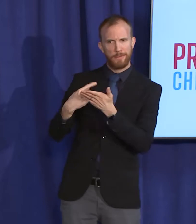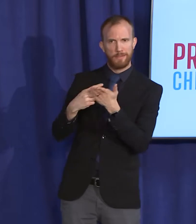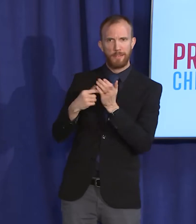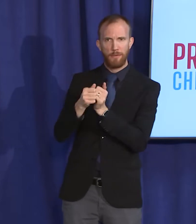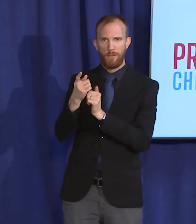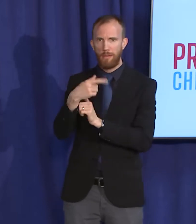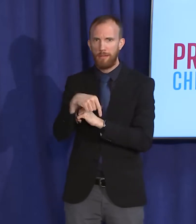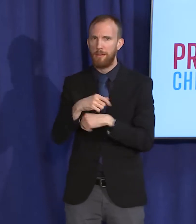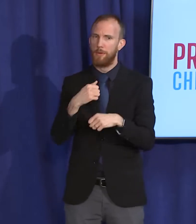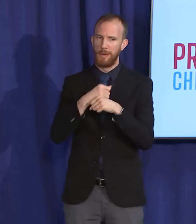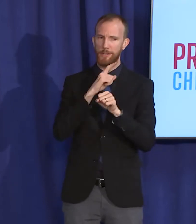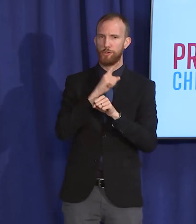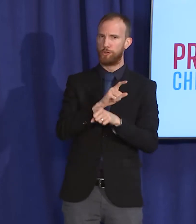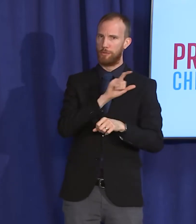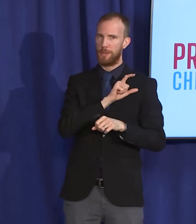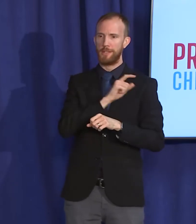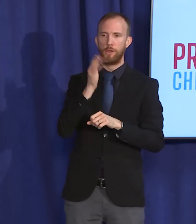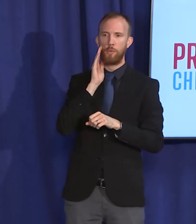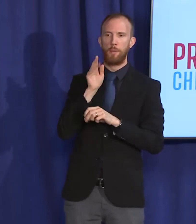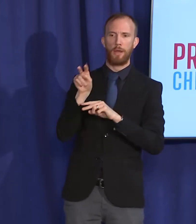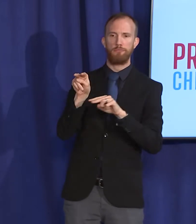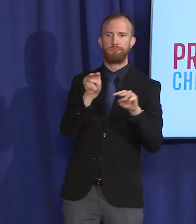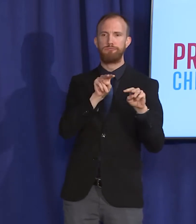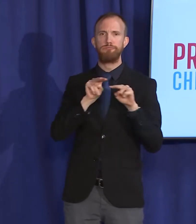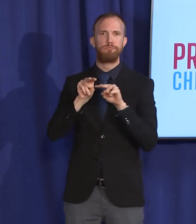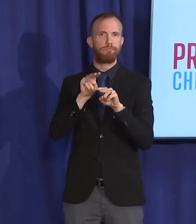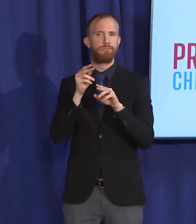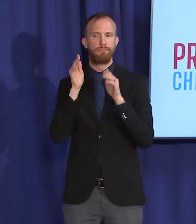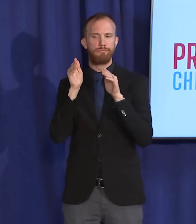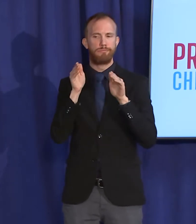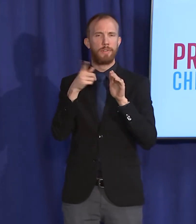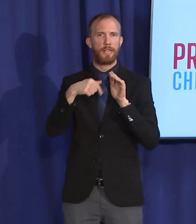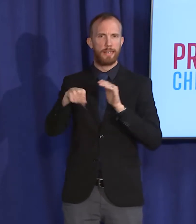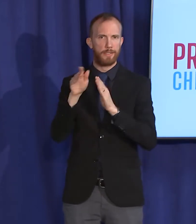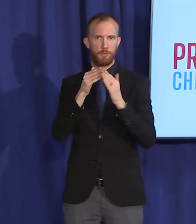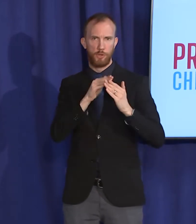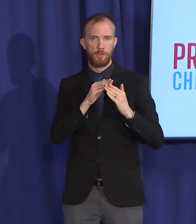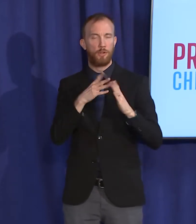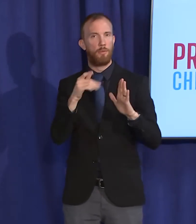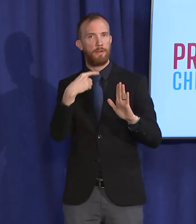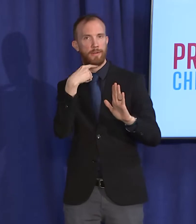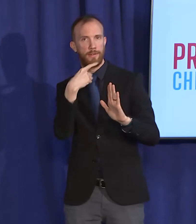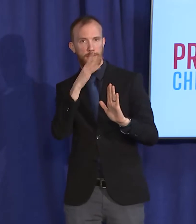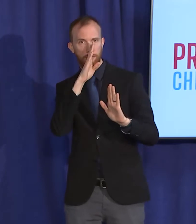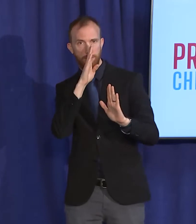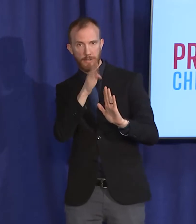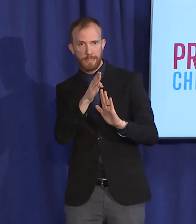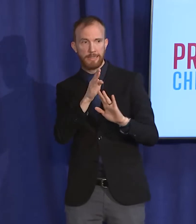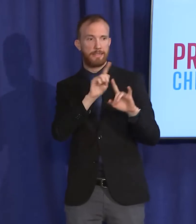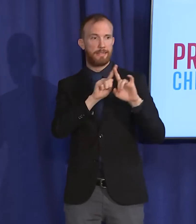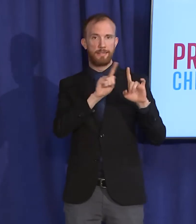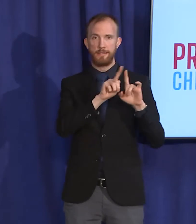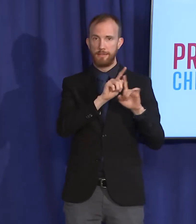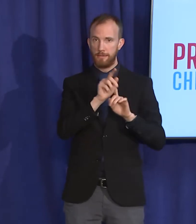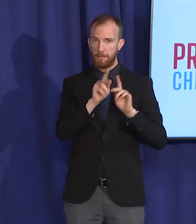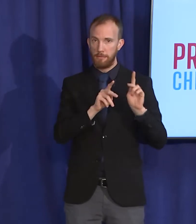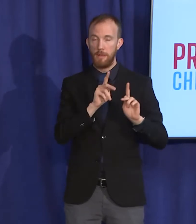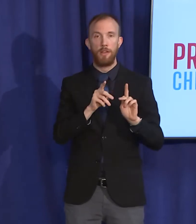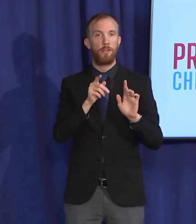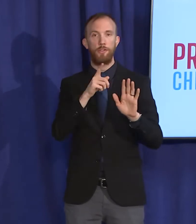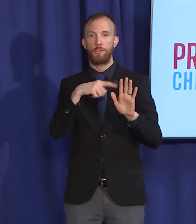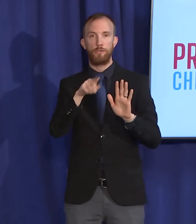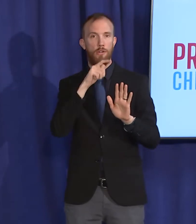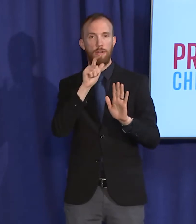communities. And I want to say directly to our neighbors and our friends in the Asian and Pacific Islander communities, you are